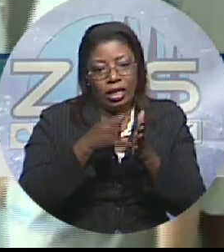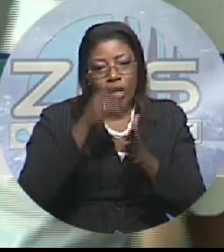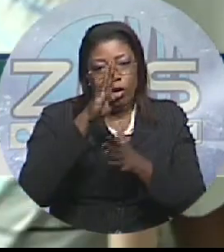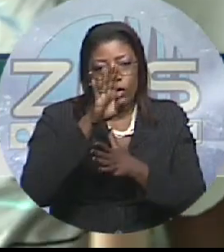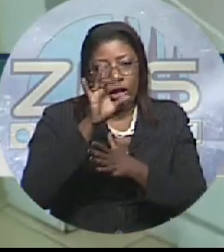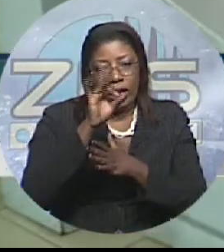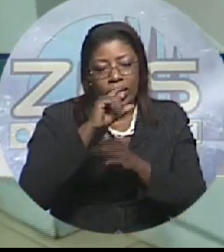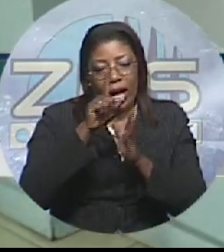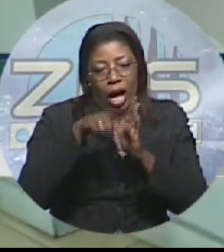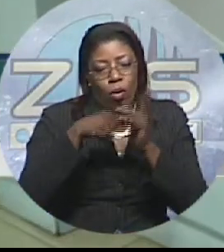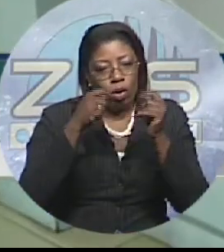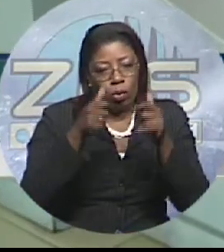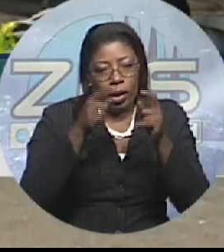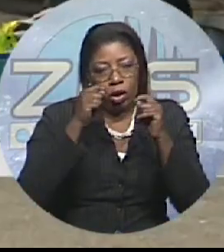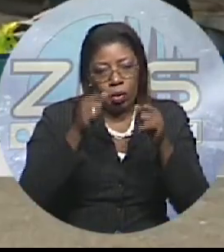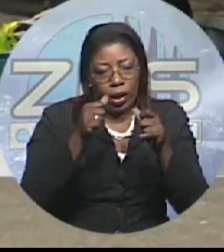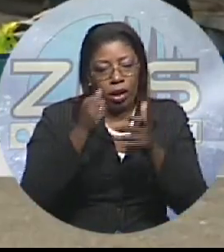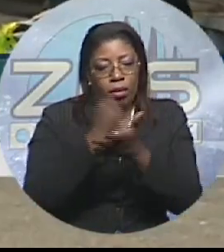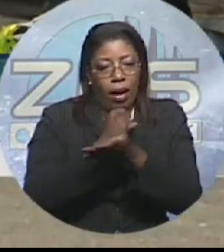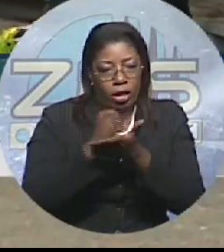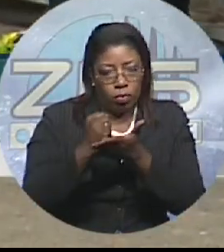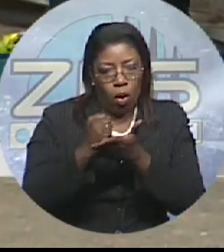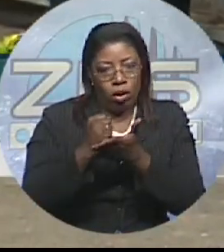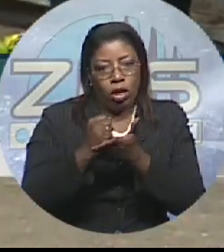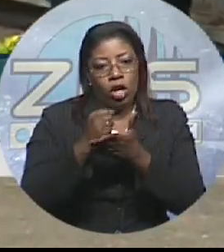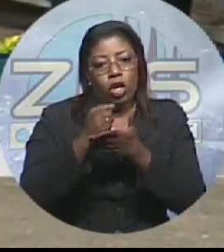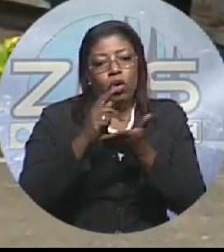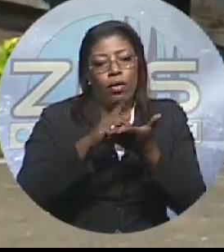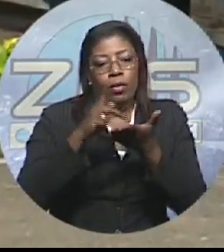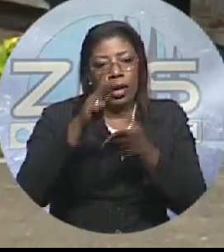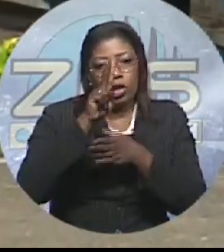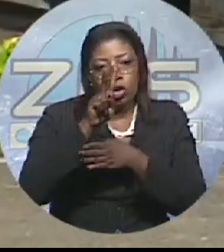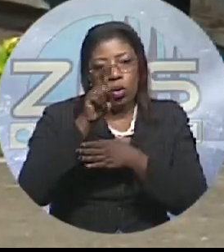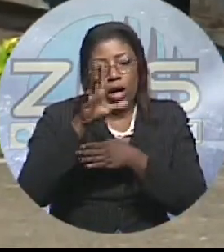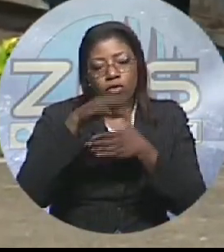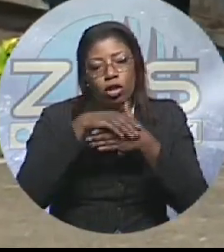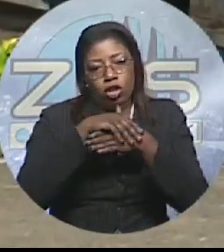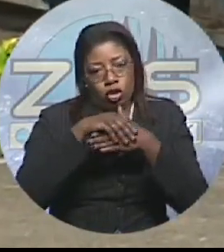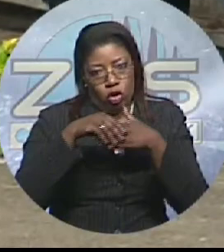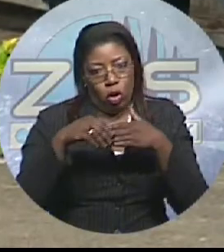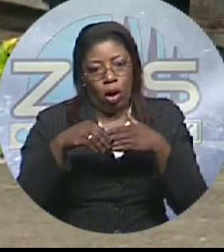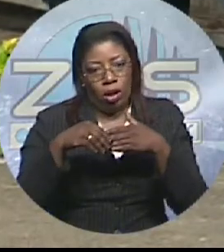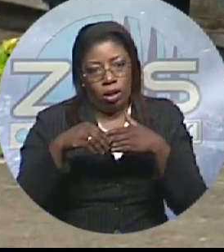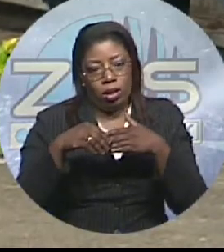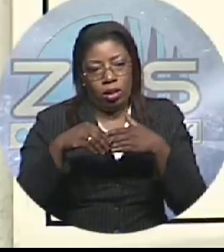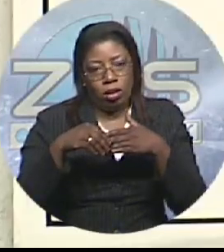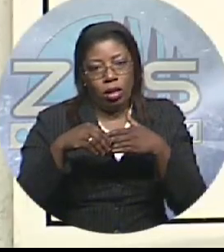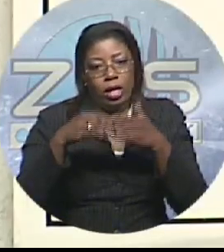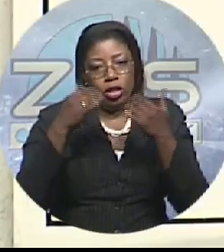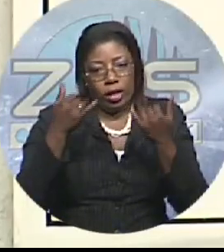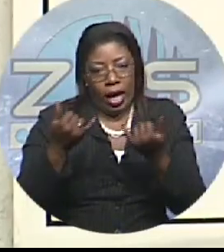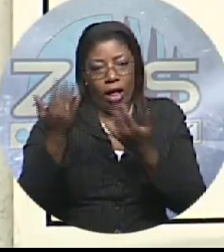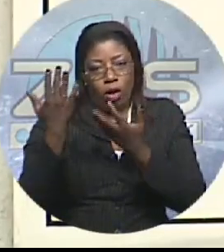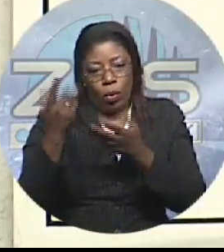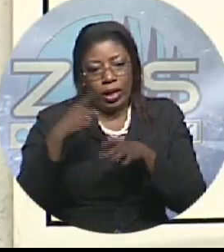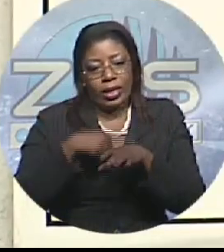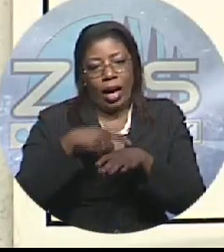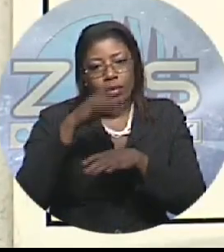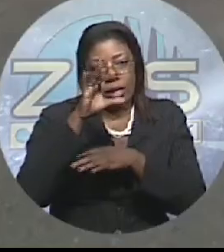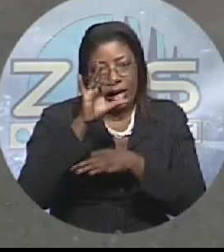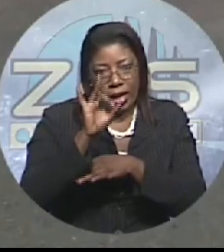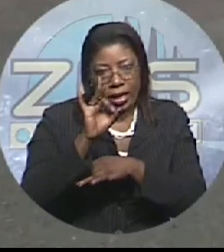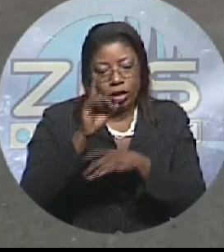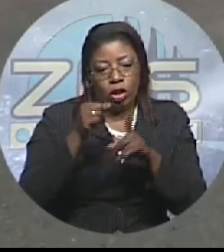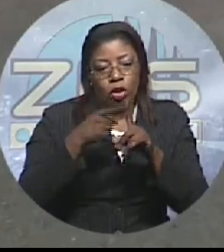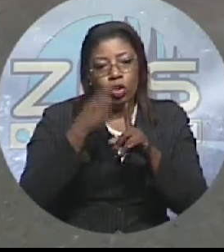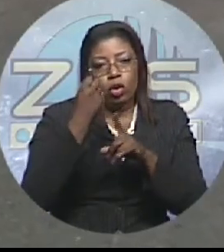a $200 charge. The wait time has also increased from 8 to 12 weeks. The changes, in particular